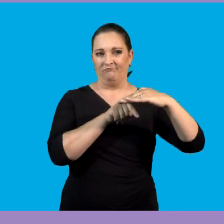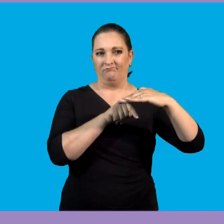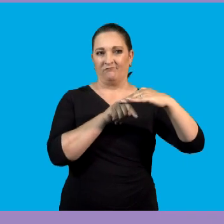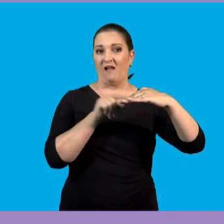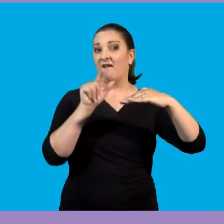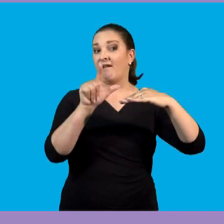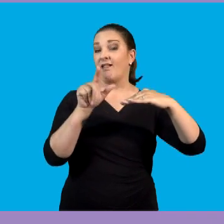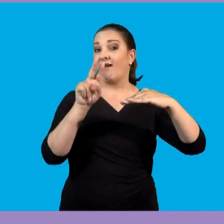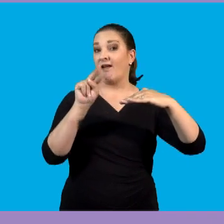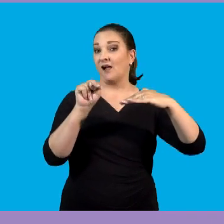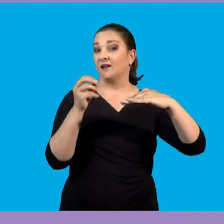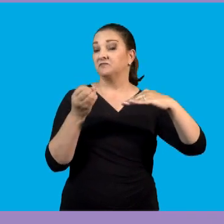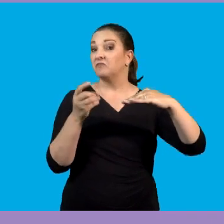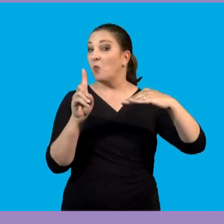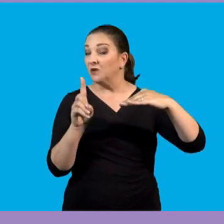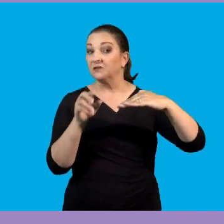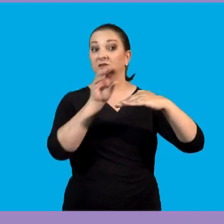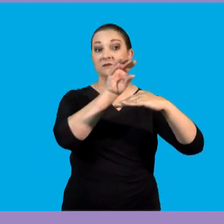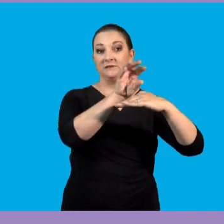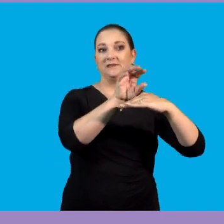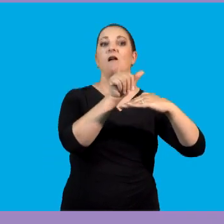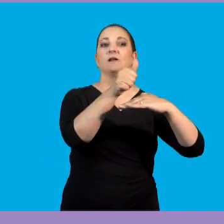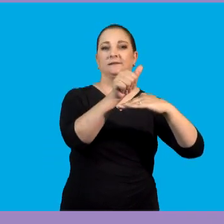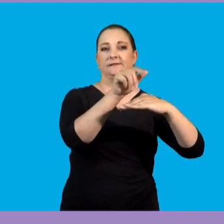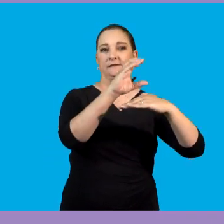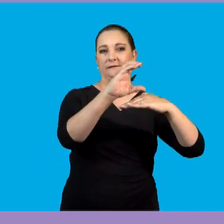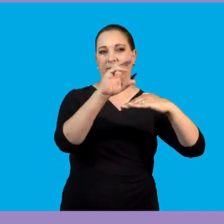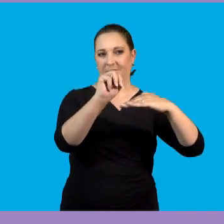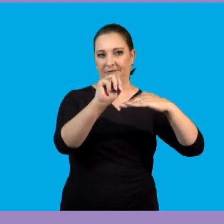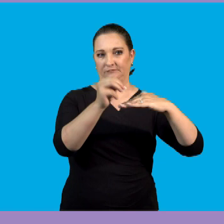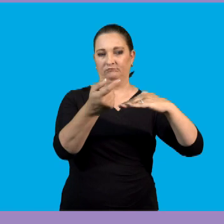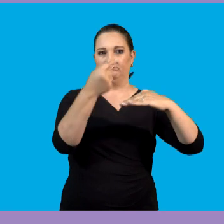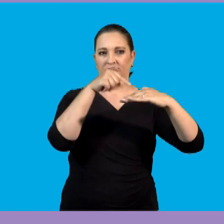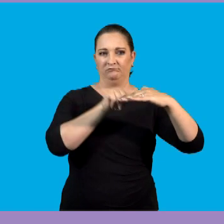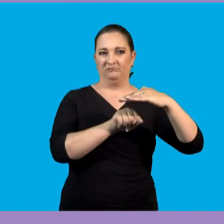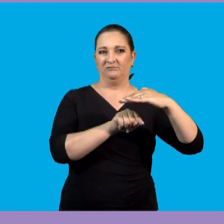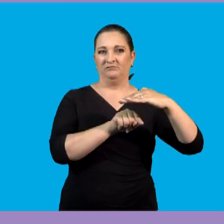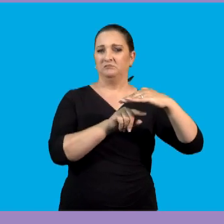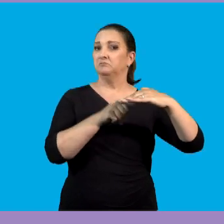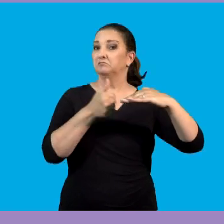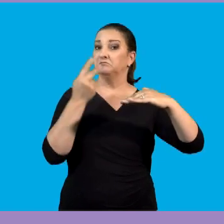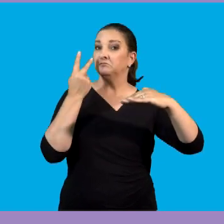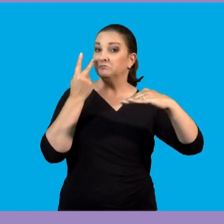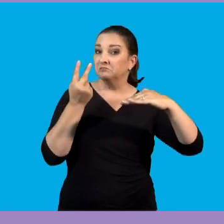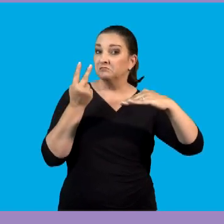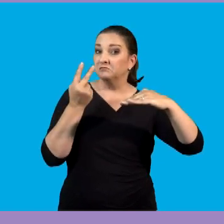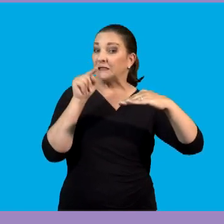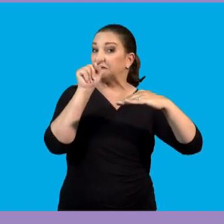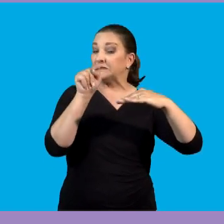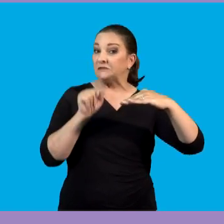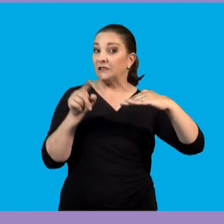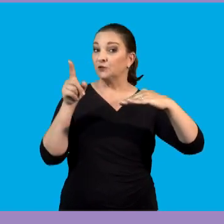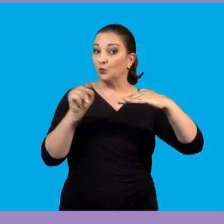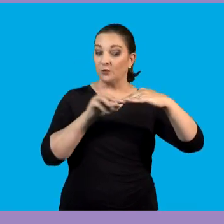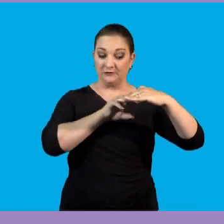Now, what is the length of LN? This is 6 centimeters. And we are going to